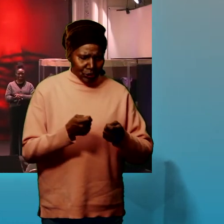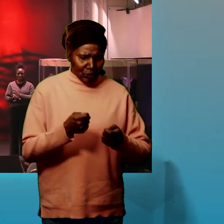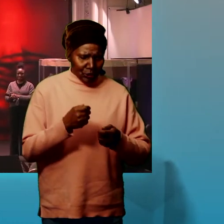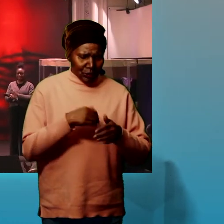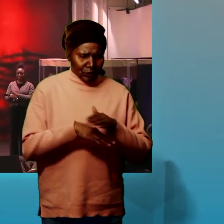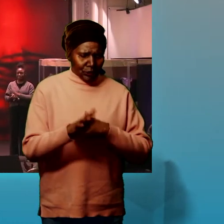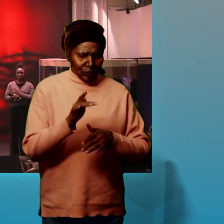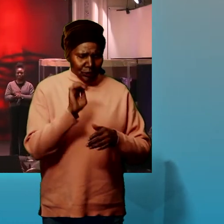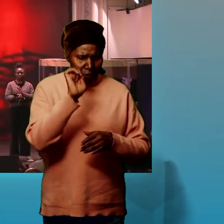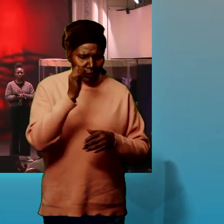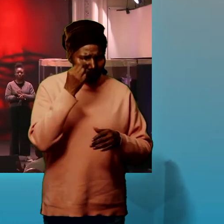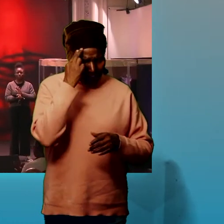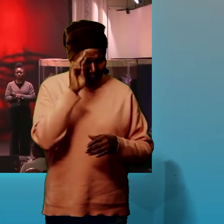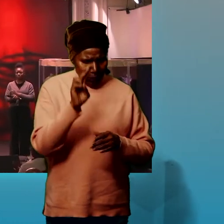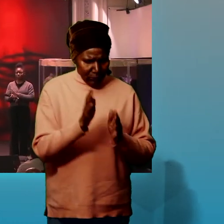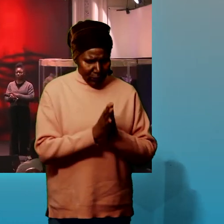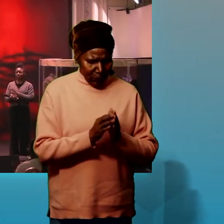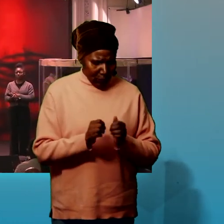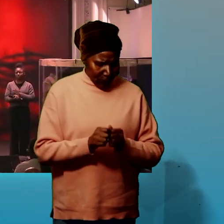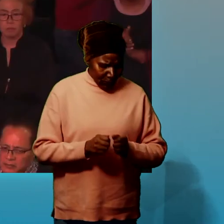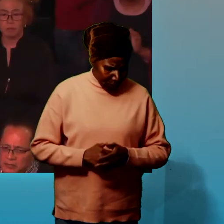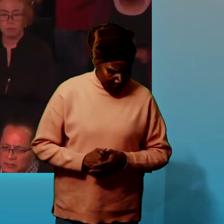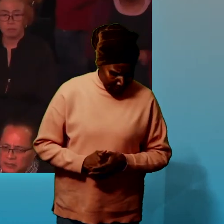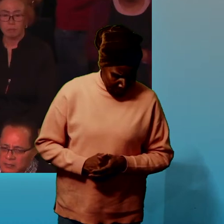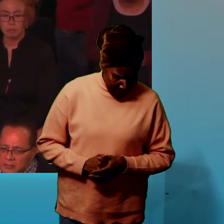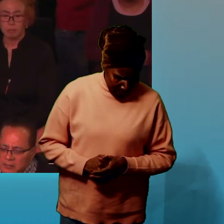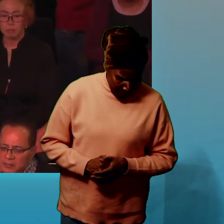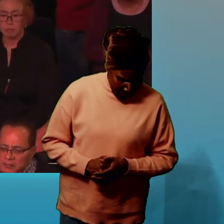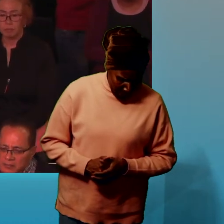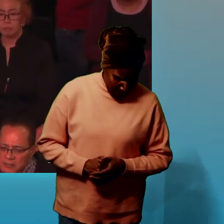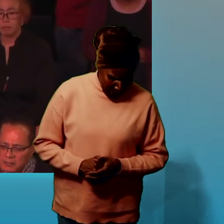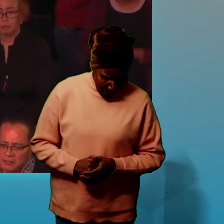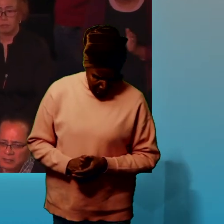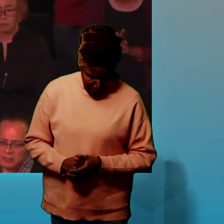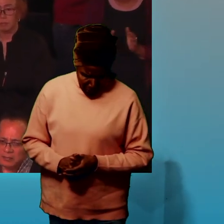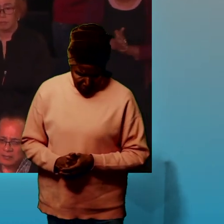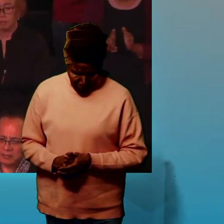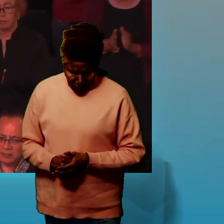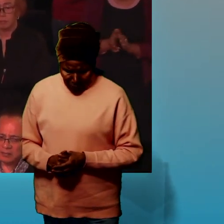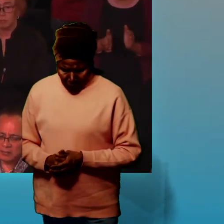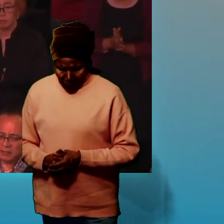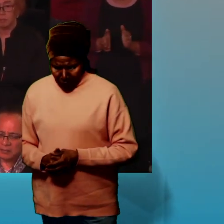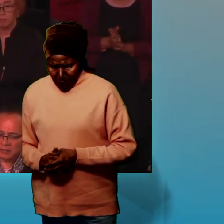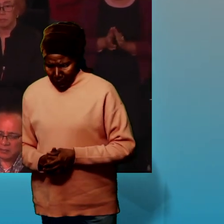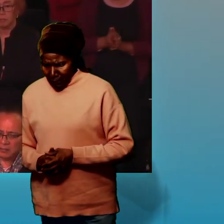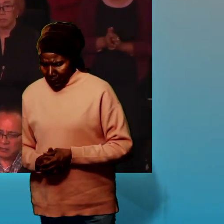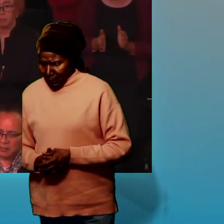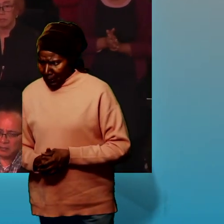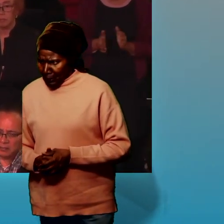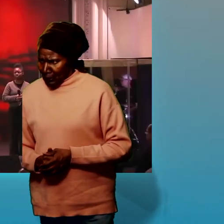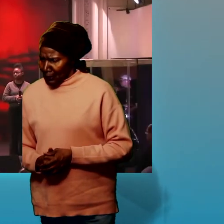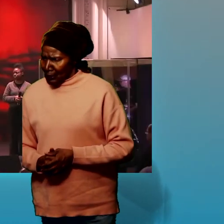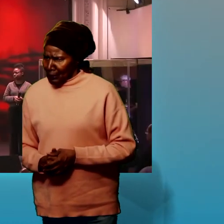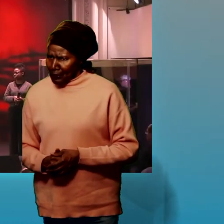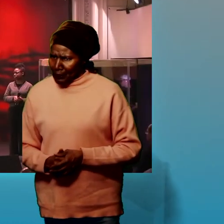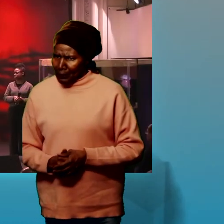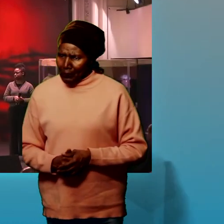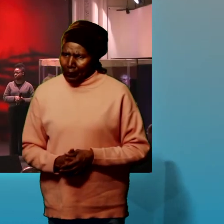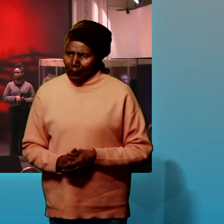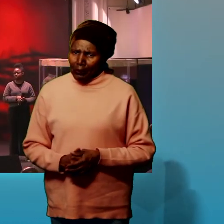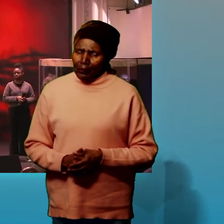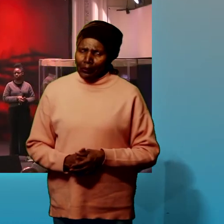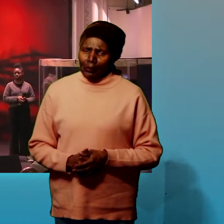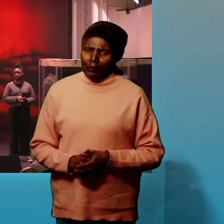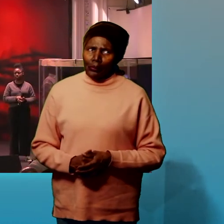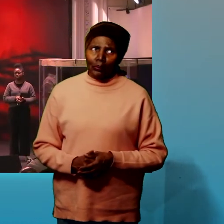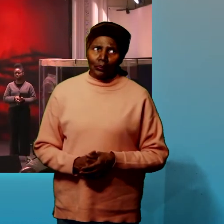praise. Let's raise him up. Thank you, Jesus. We worship you in this place. Amen, amen, amen. I'm going to